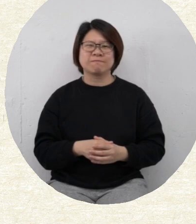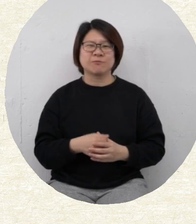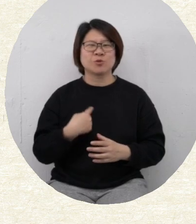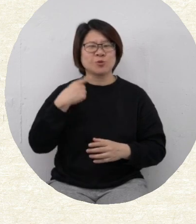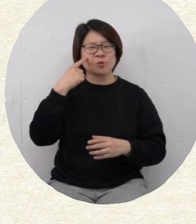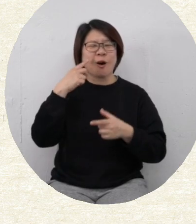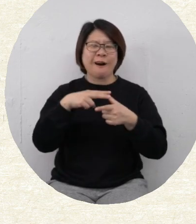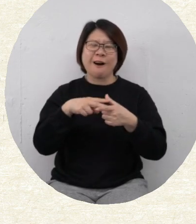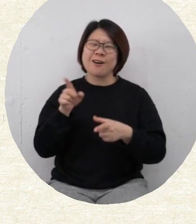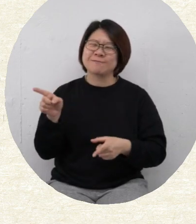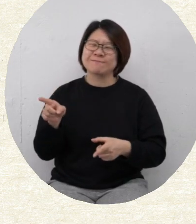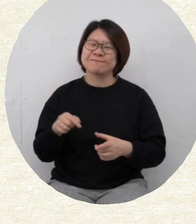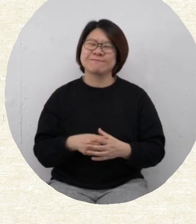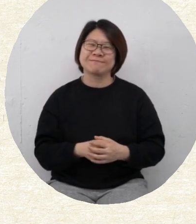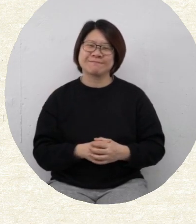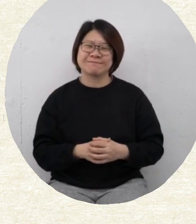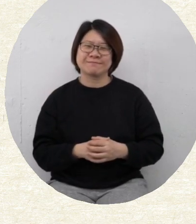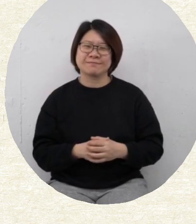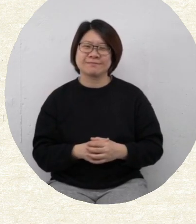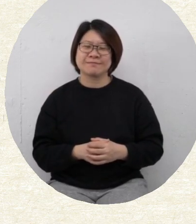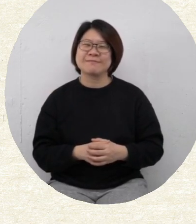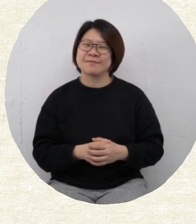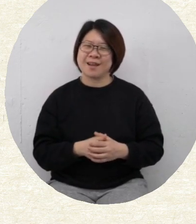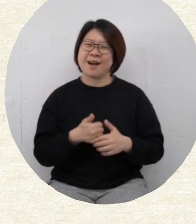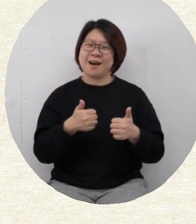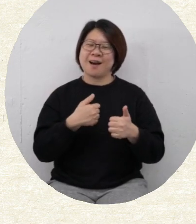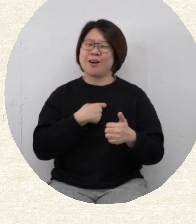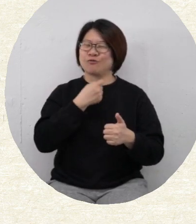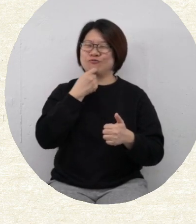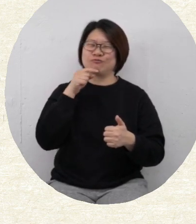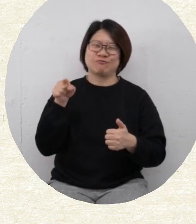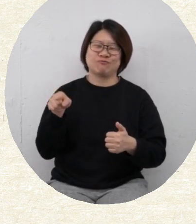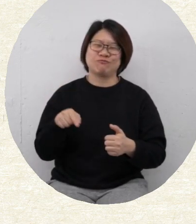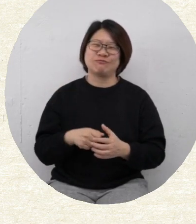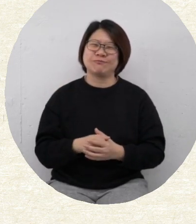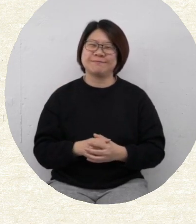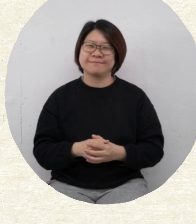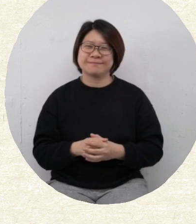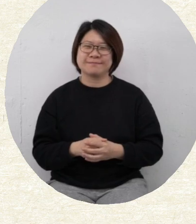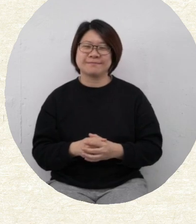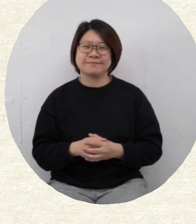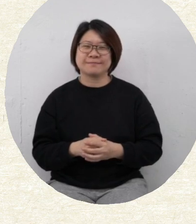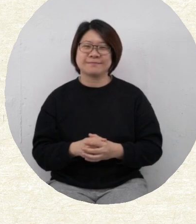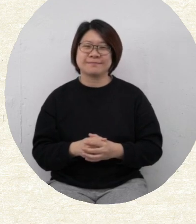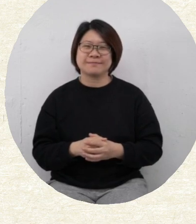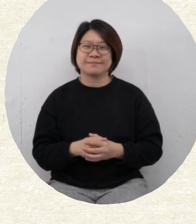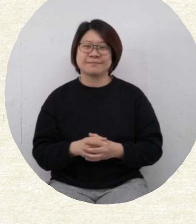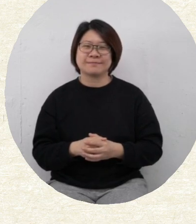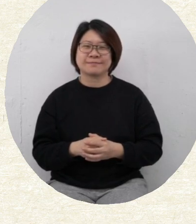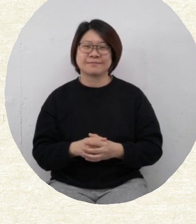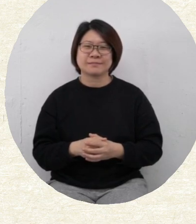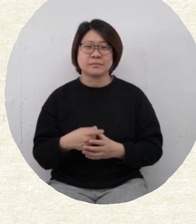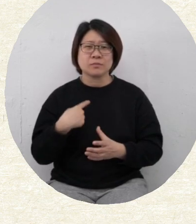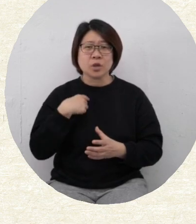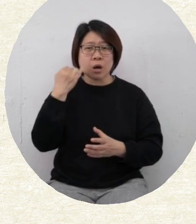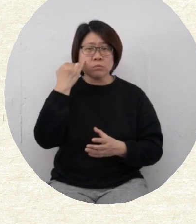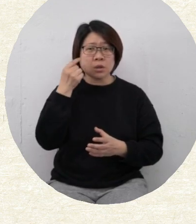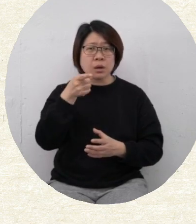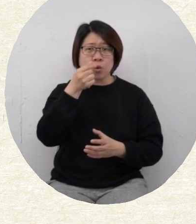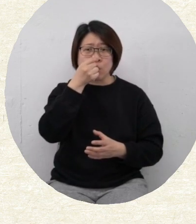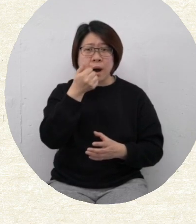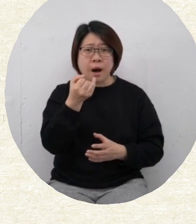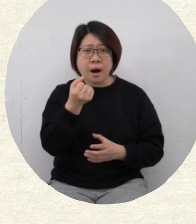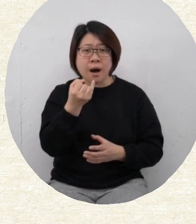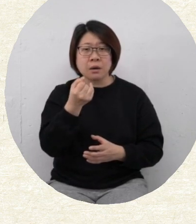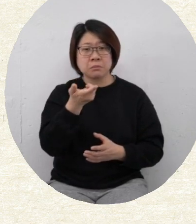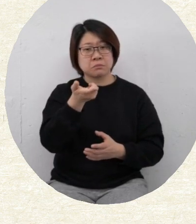Hong Kong, featuring some of Chang Yu's print. And that looks very familiar to your